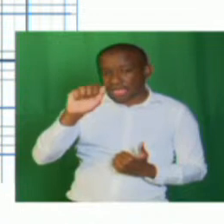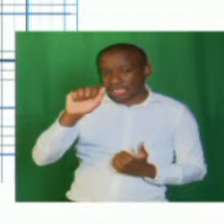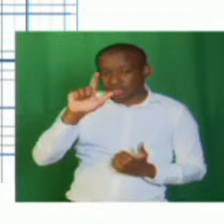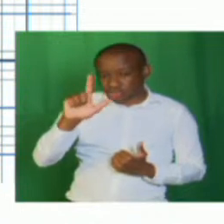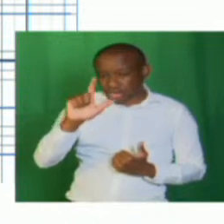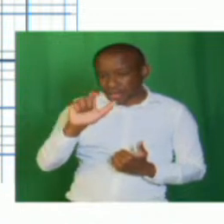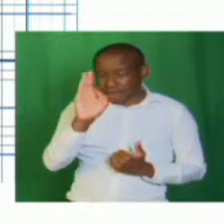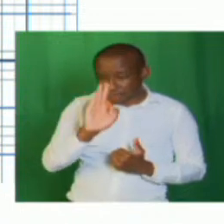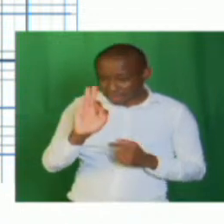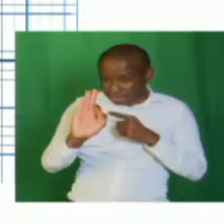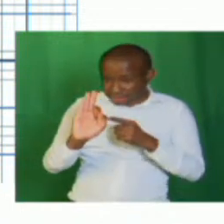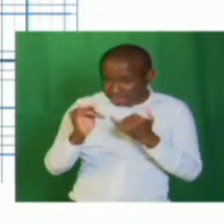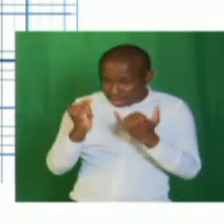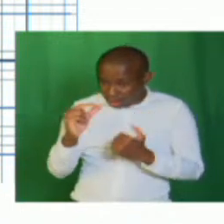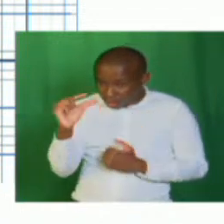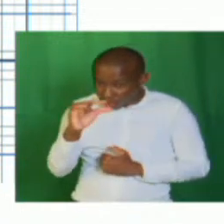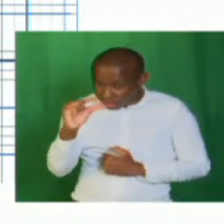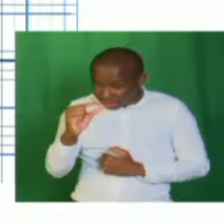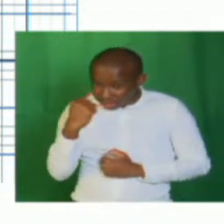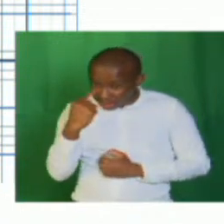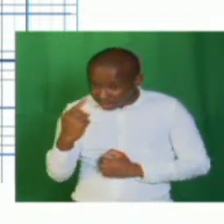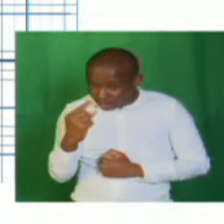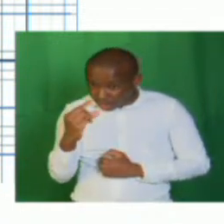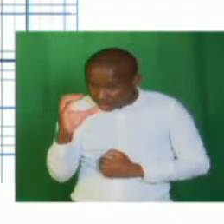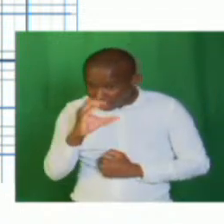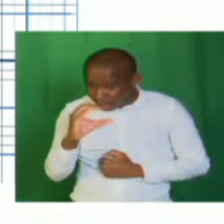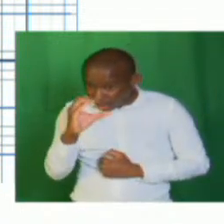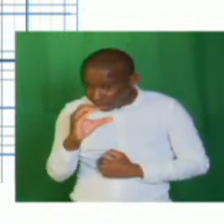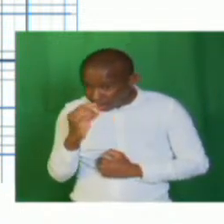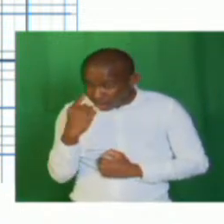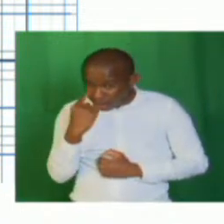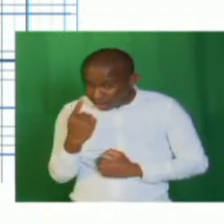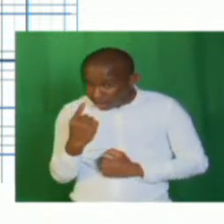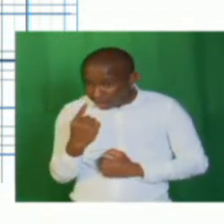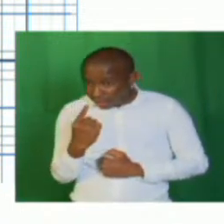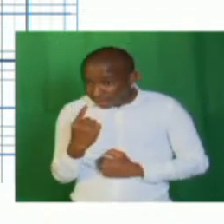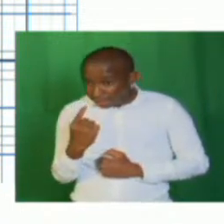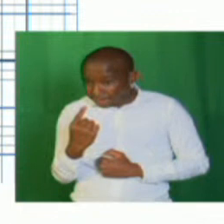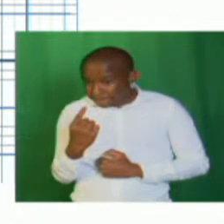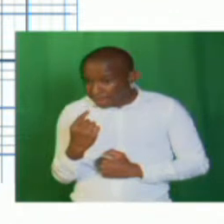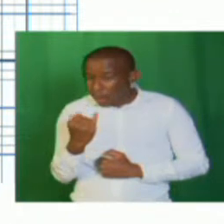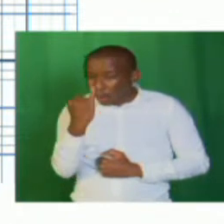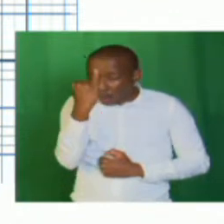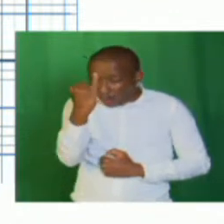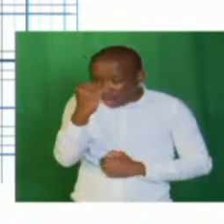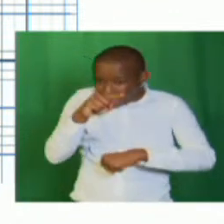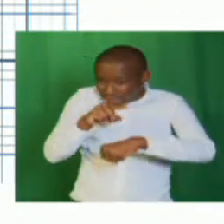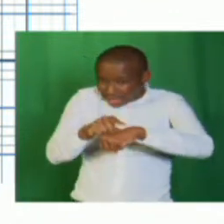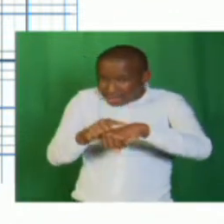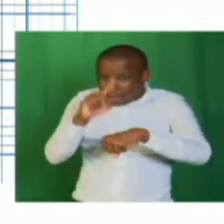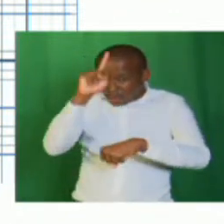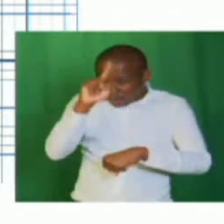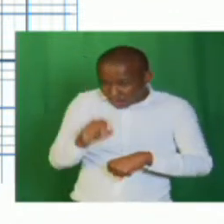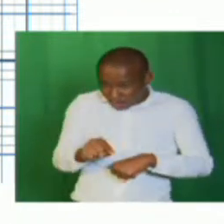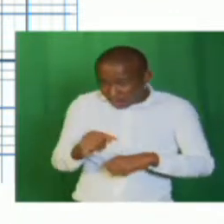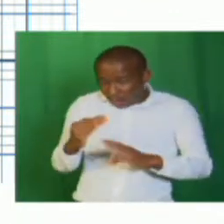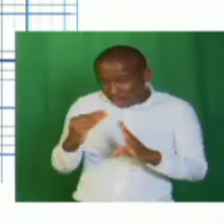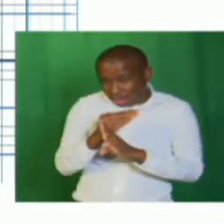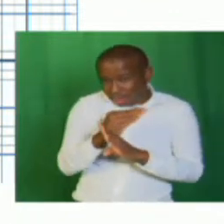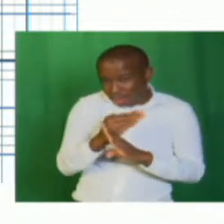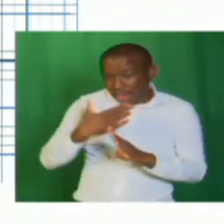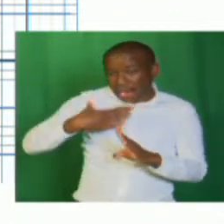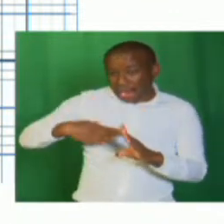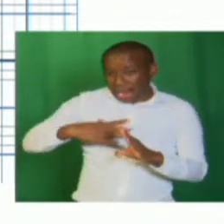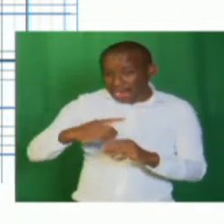are the vertical lines in green. If we look at this one, it has cut the function once. And then also this one has cut the